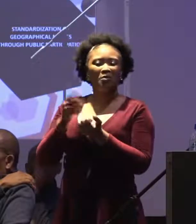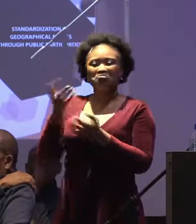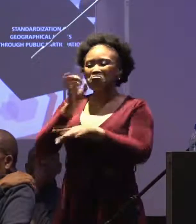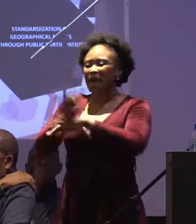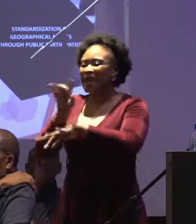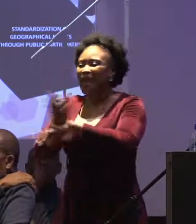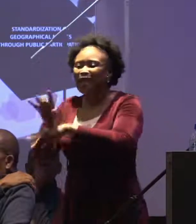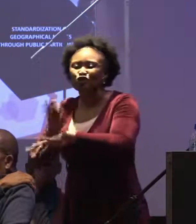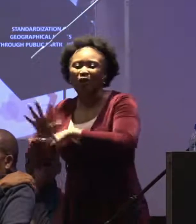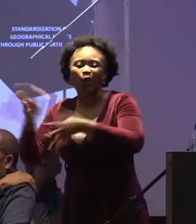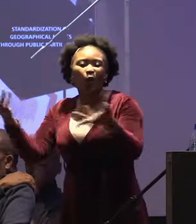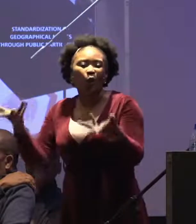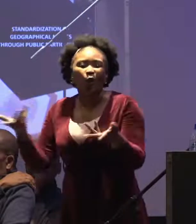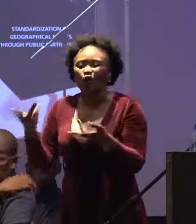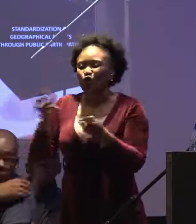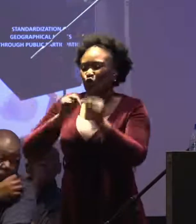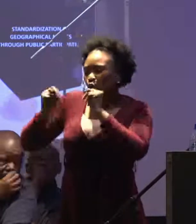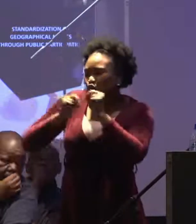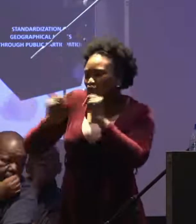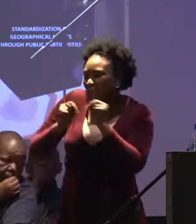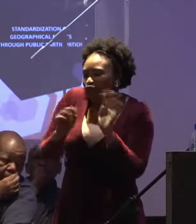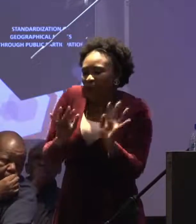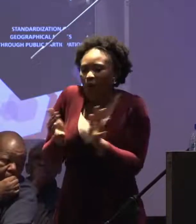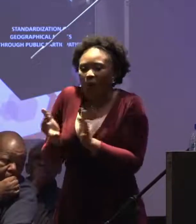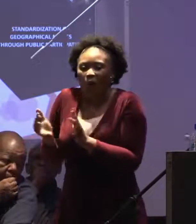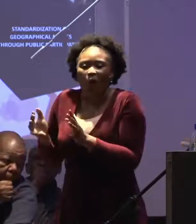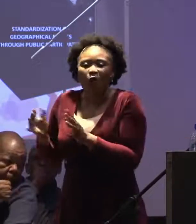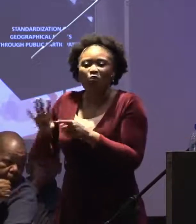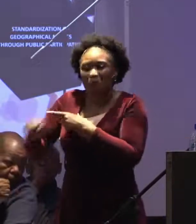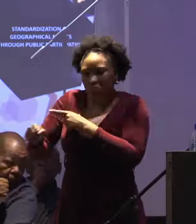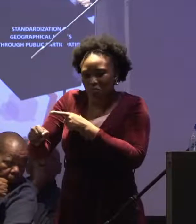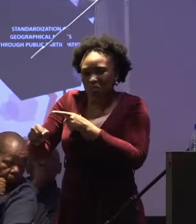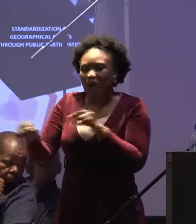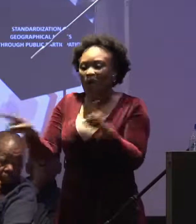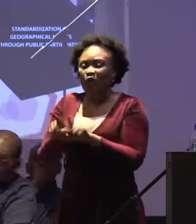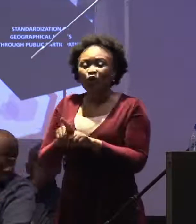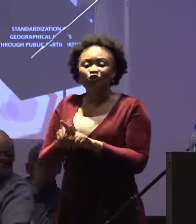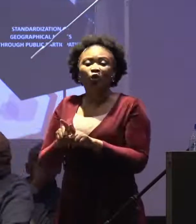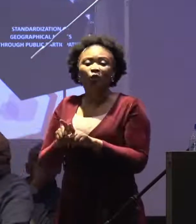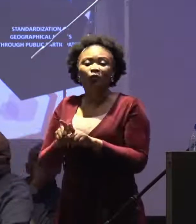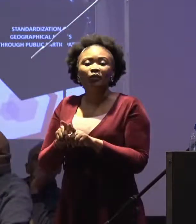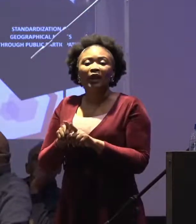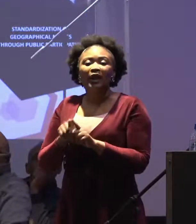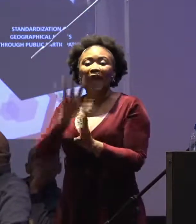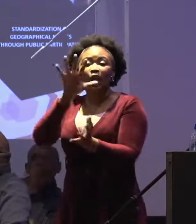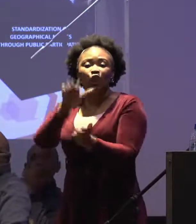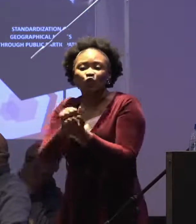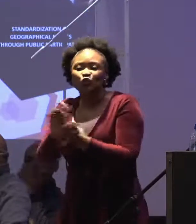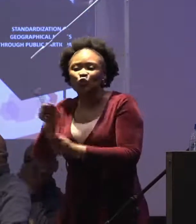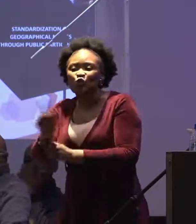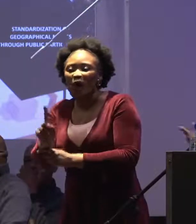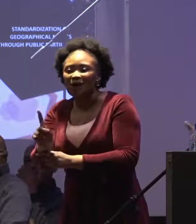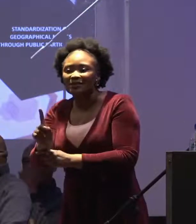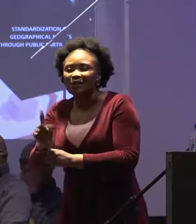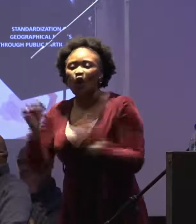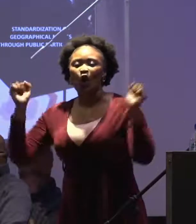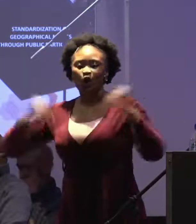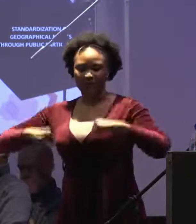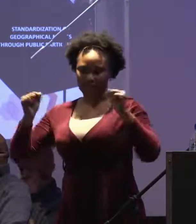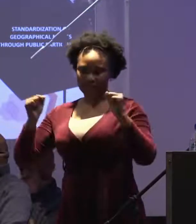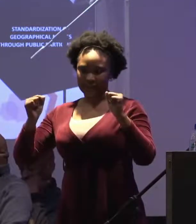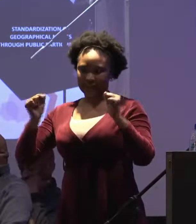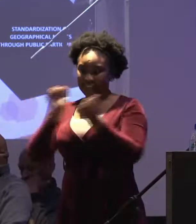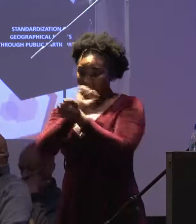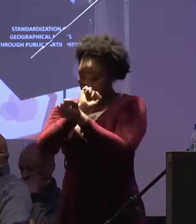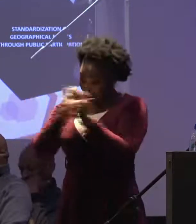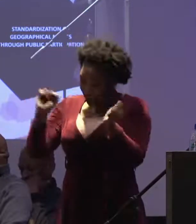of negotiation, and a conclusion of consensus. That is what democracy is